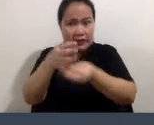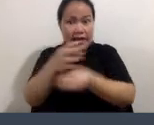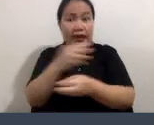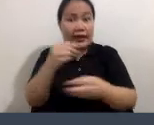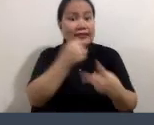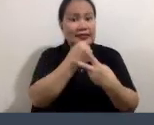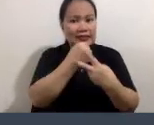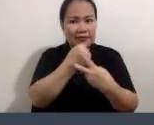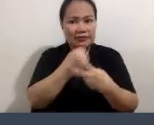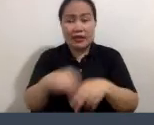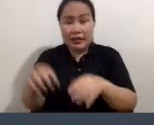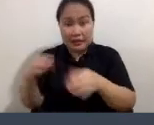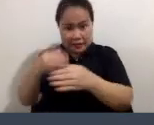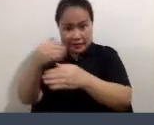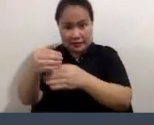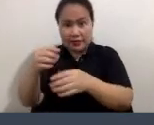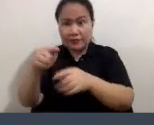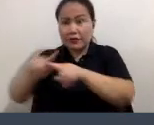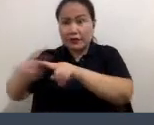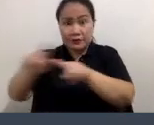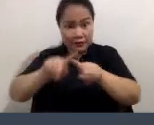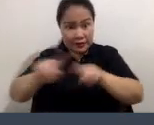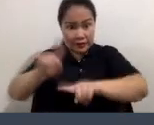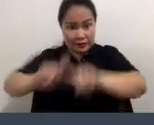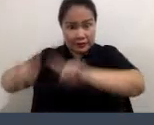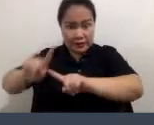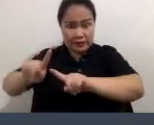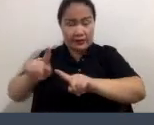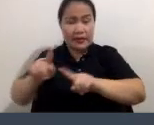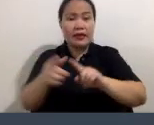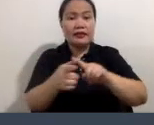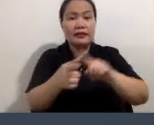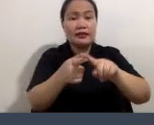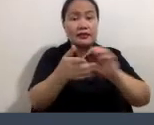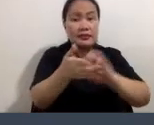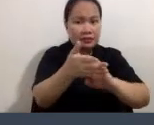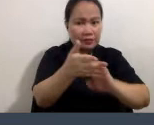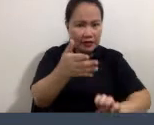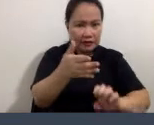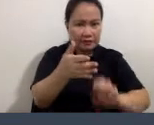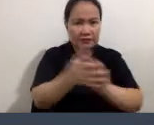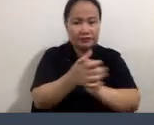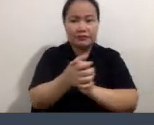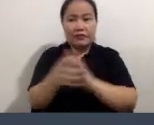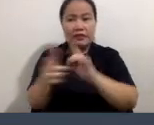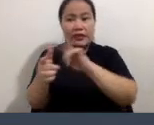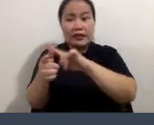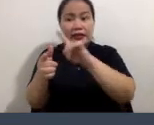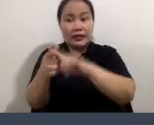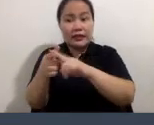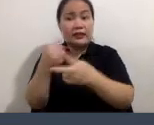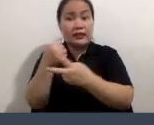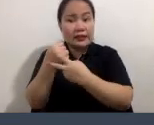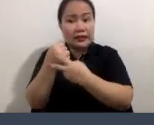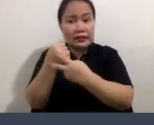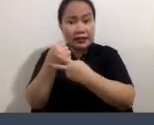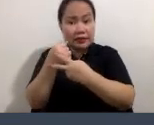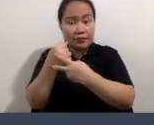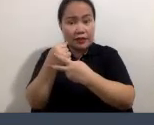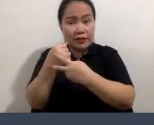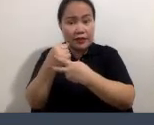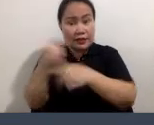keep. Next, if you have different signs, you will subtract. And then you have to keep the sign of the